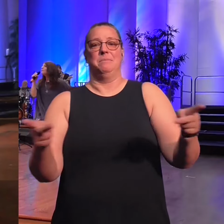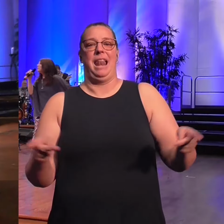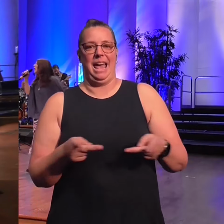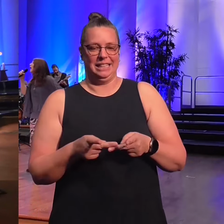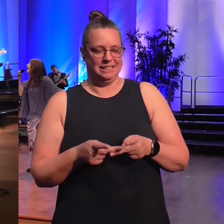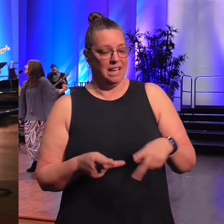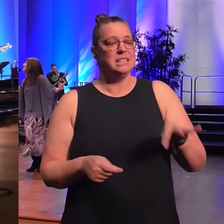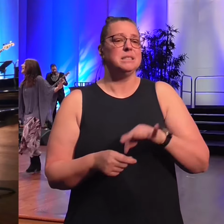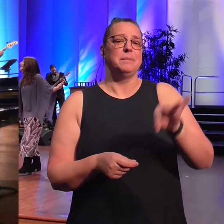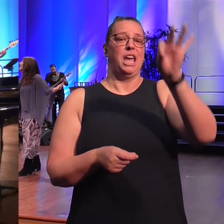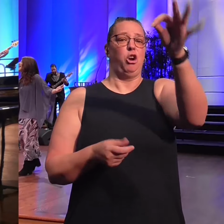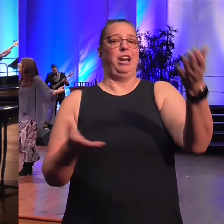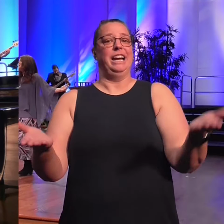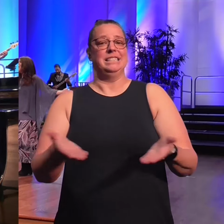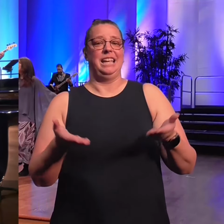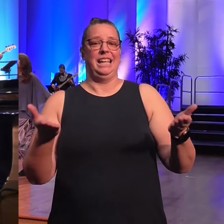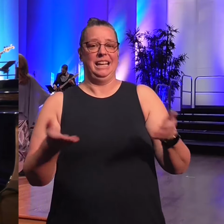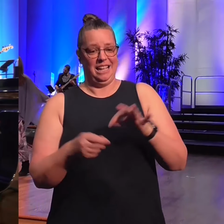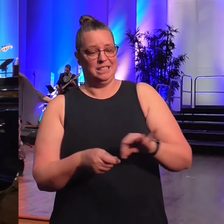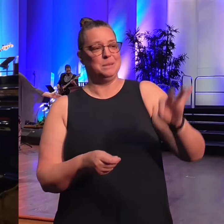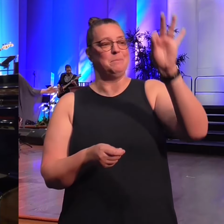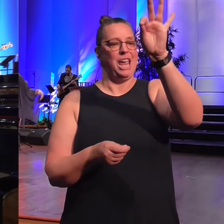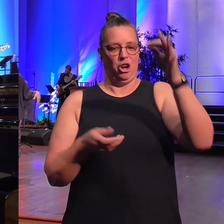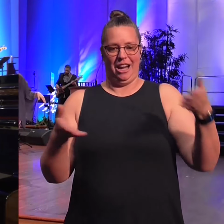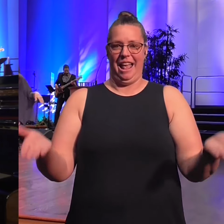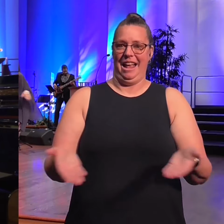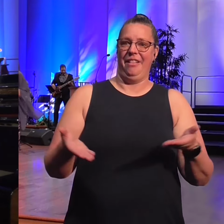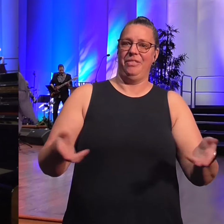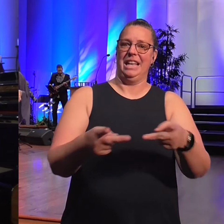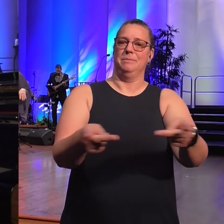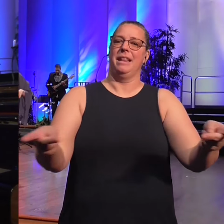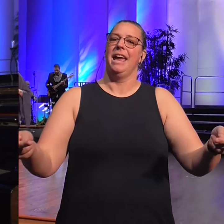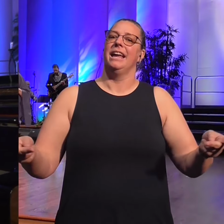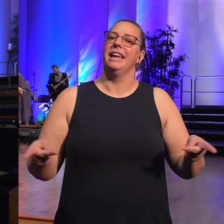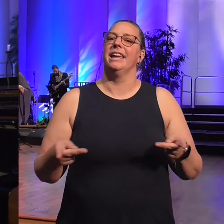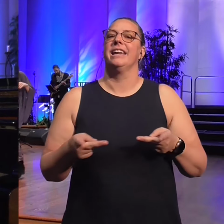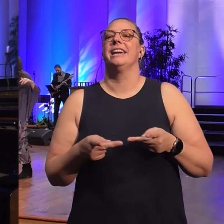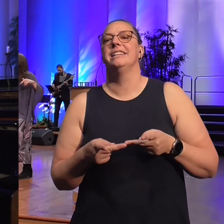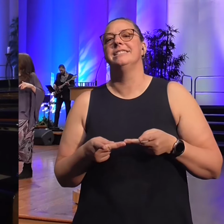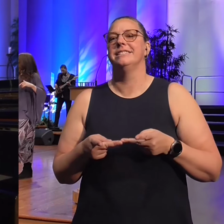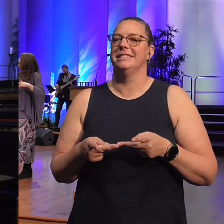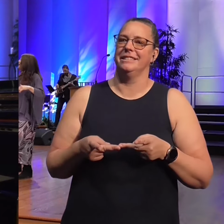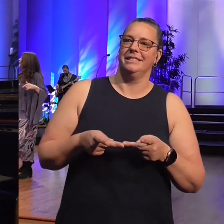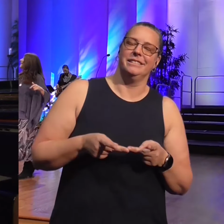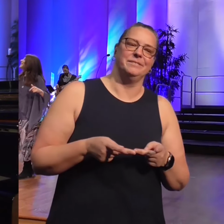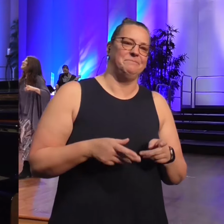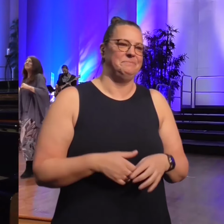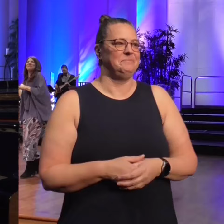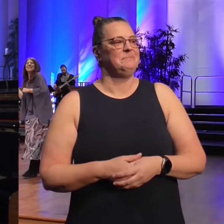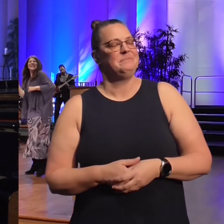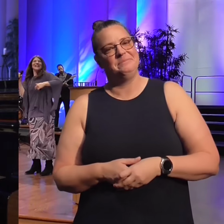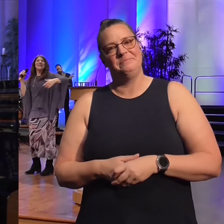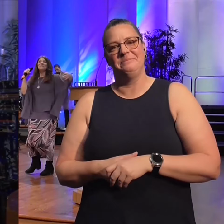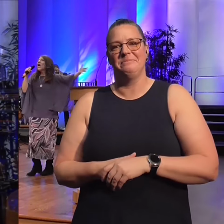place. Spirit is in this. Spirit is in this place. Yeah.